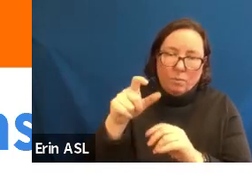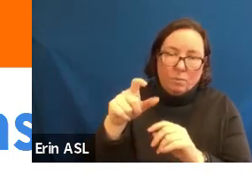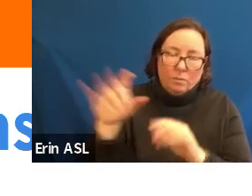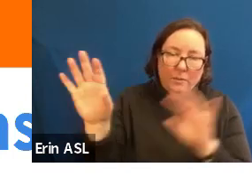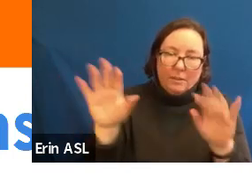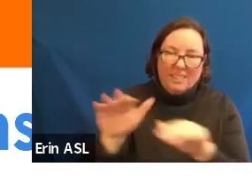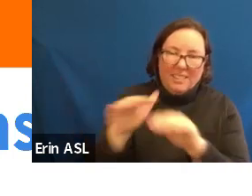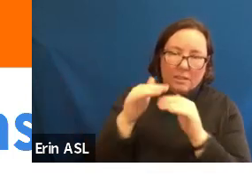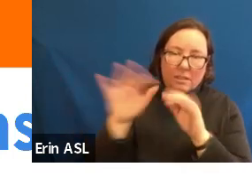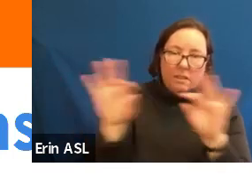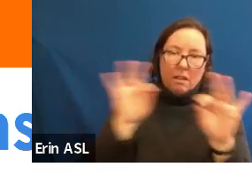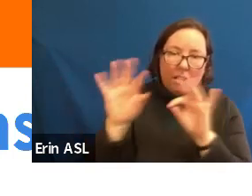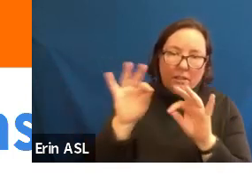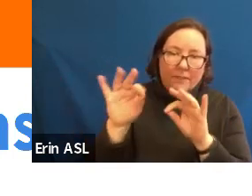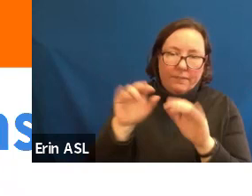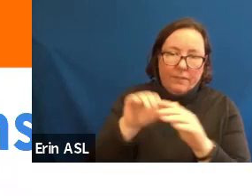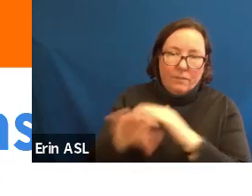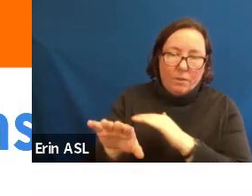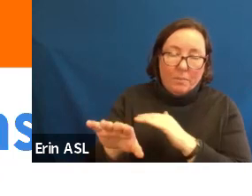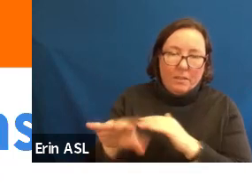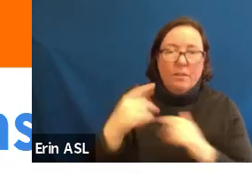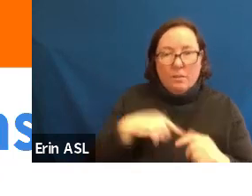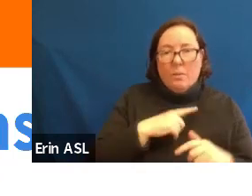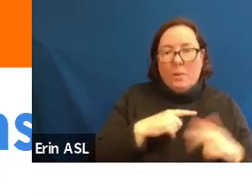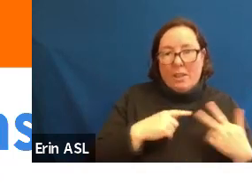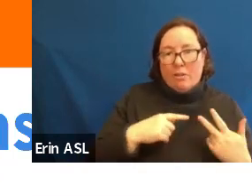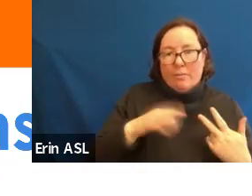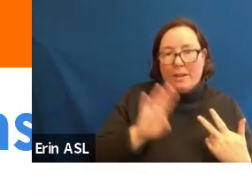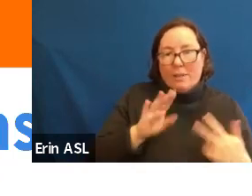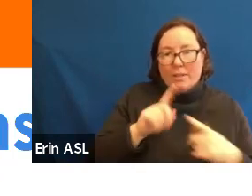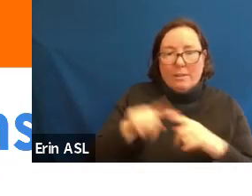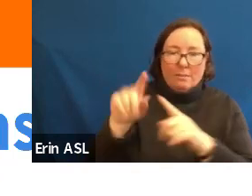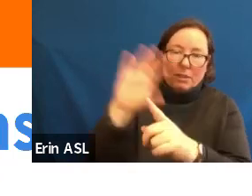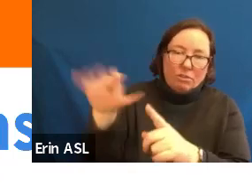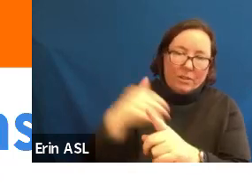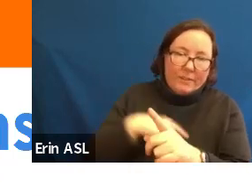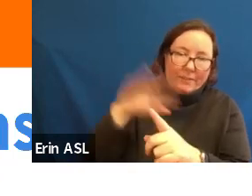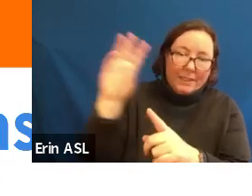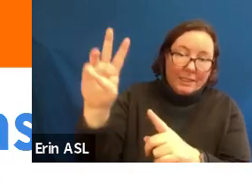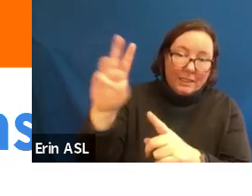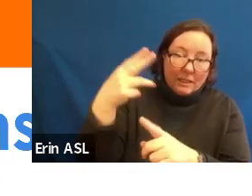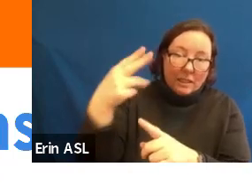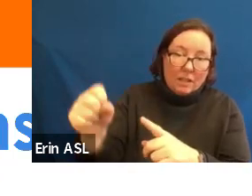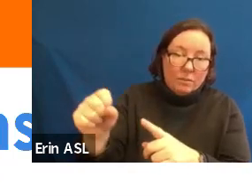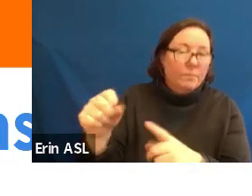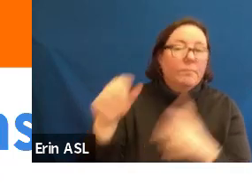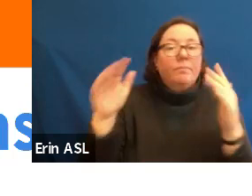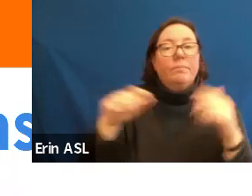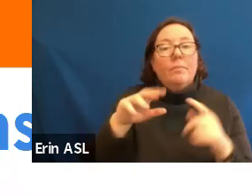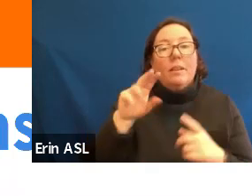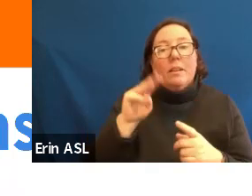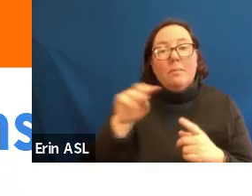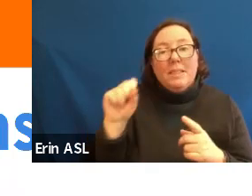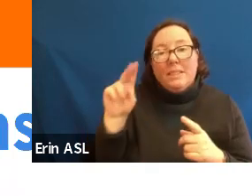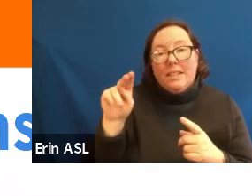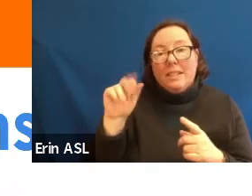I'm gonna pause. Ms. Nagasawa, I know you've done a lot of looking into Chicago, so happy to have, if you have anything